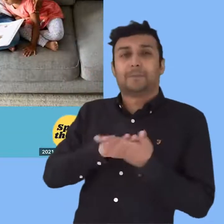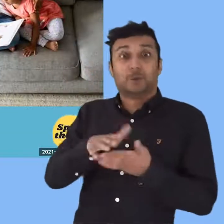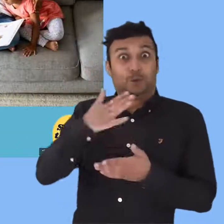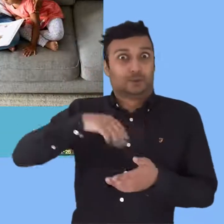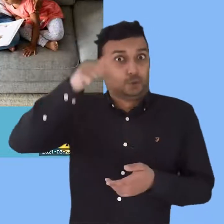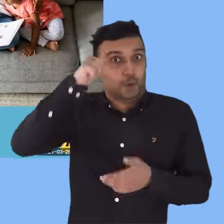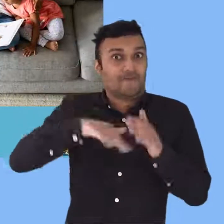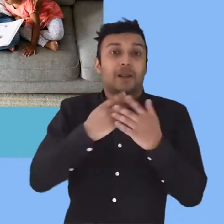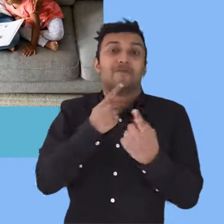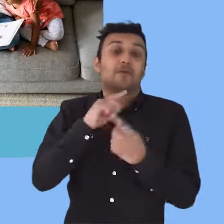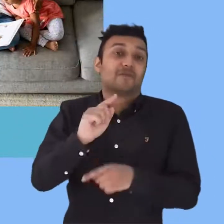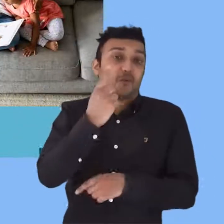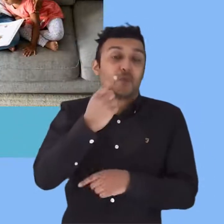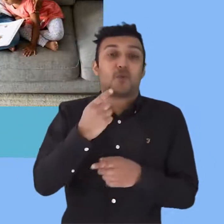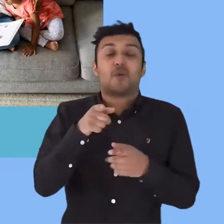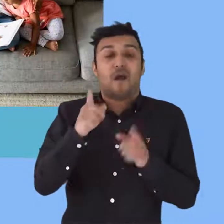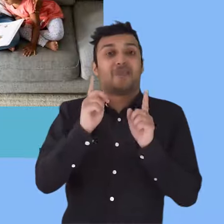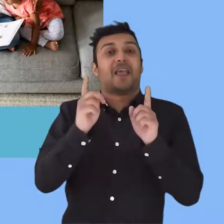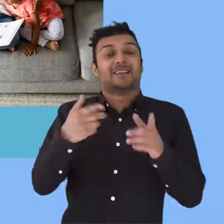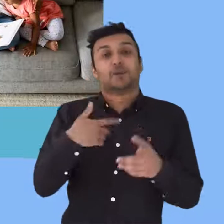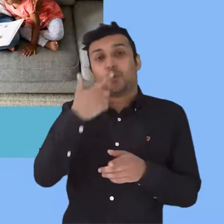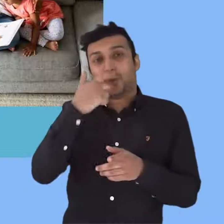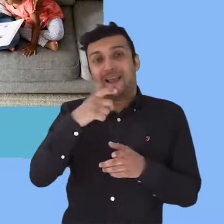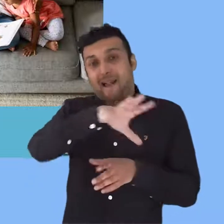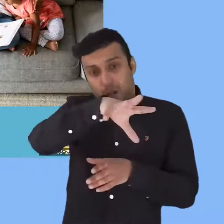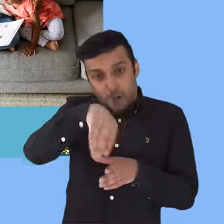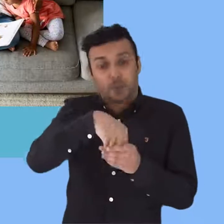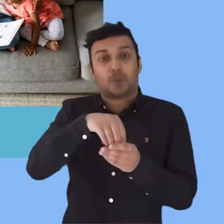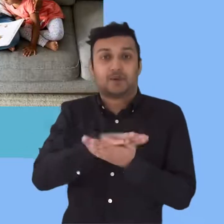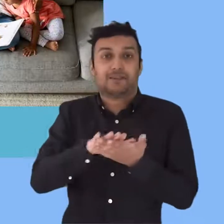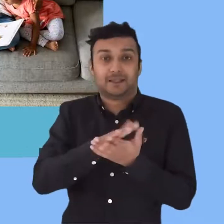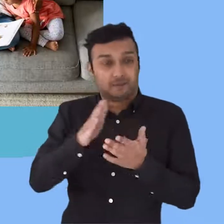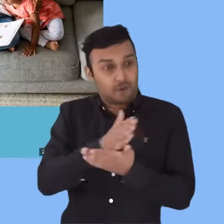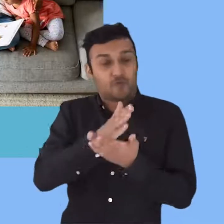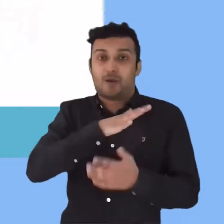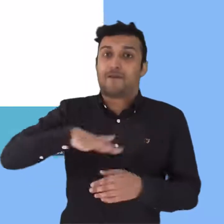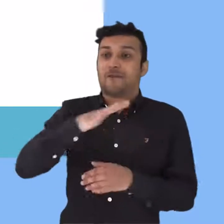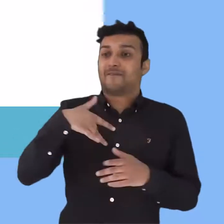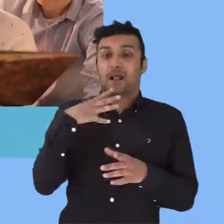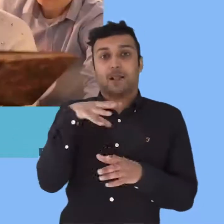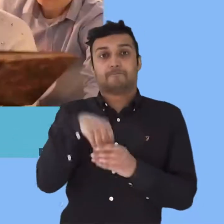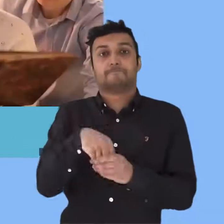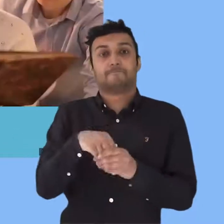want to include our children and help them feel included in our settings.